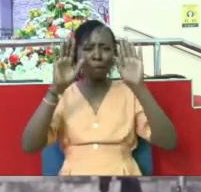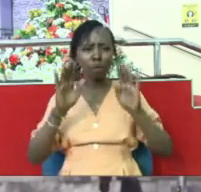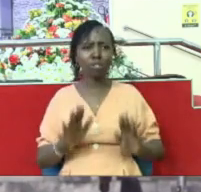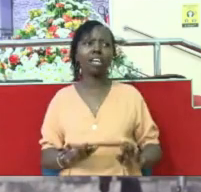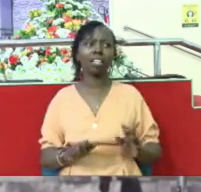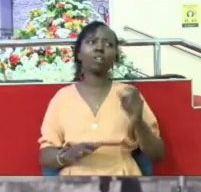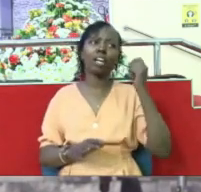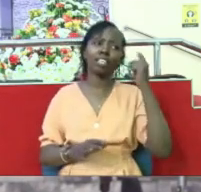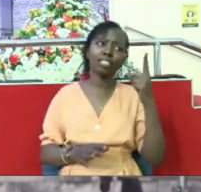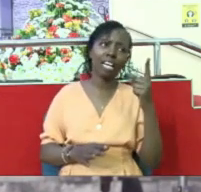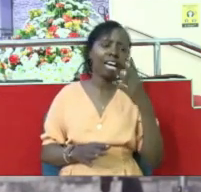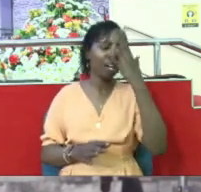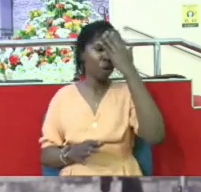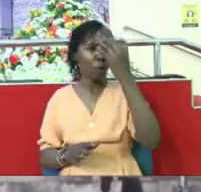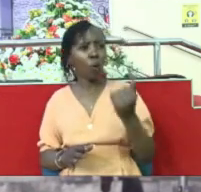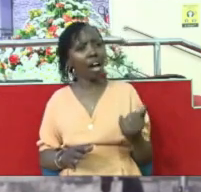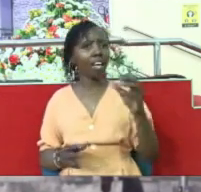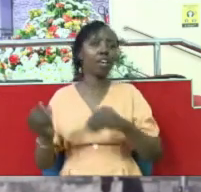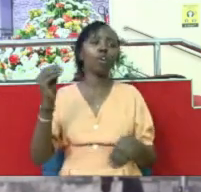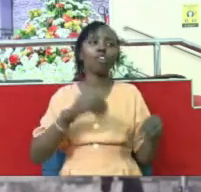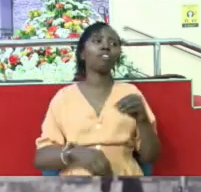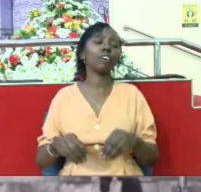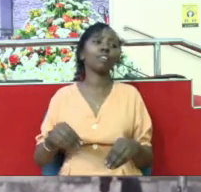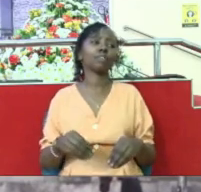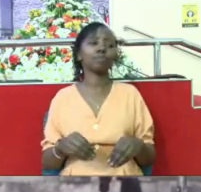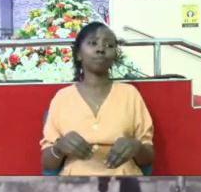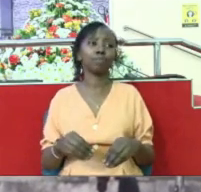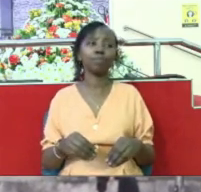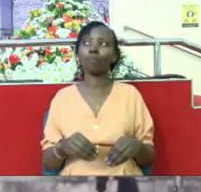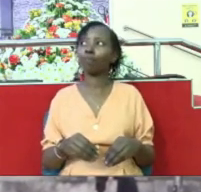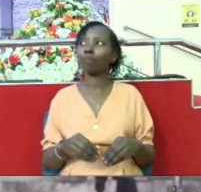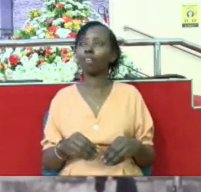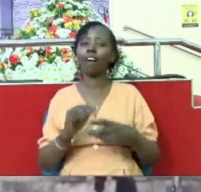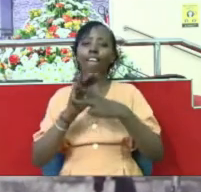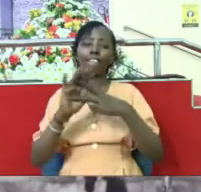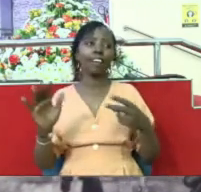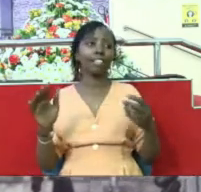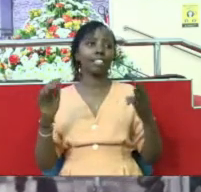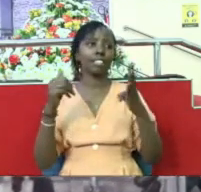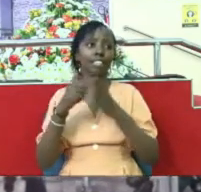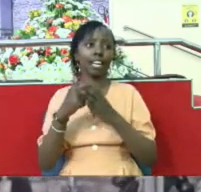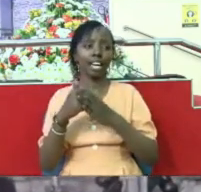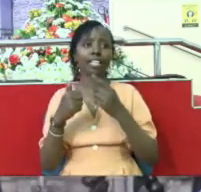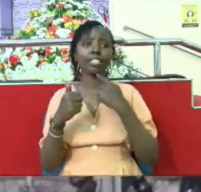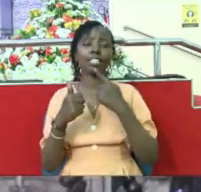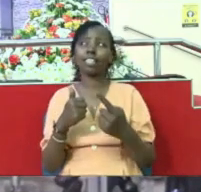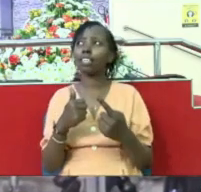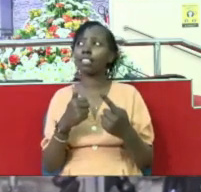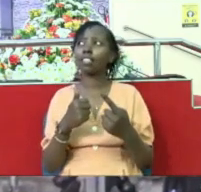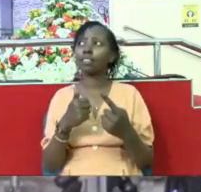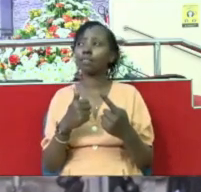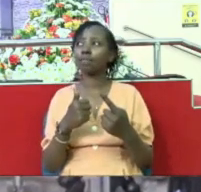Christian giving. Kwa nini kama Mkristo unatoa? Verse number 9 tells us. Ya 9 inatuambia. Blessed be the name of the